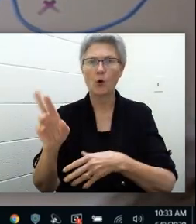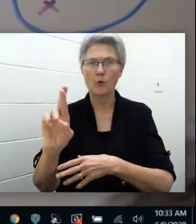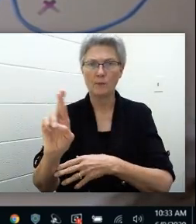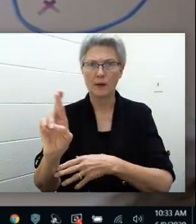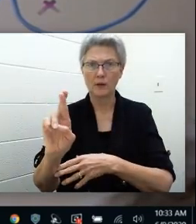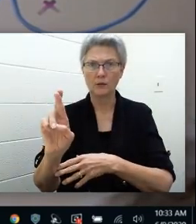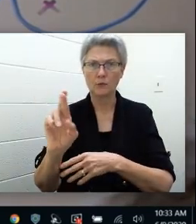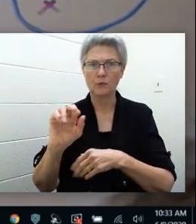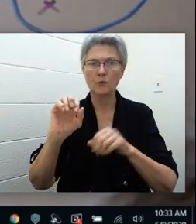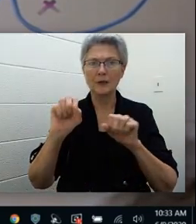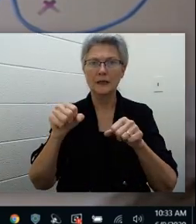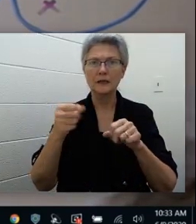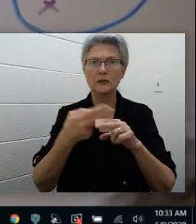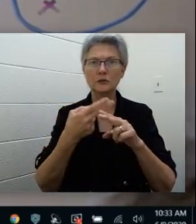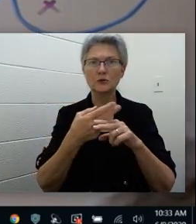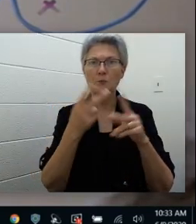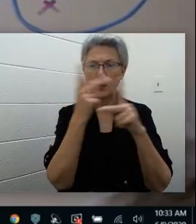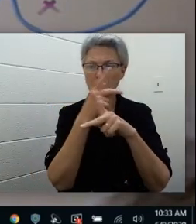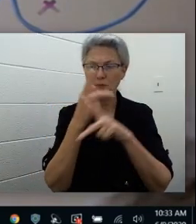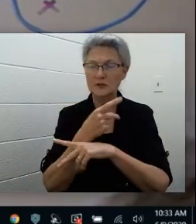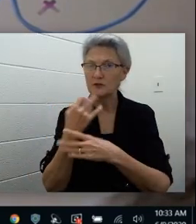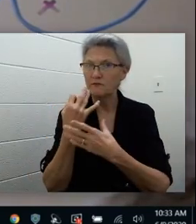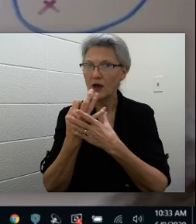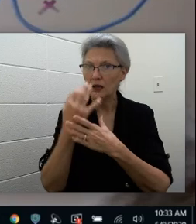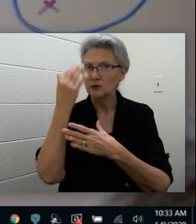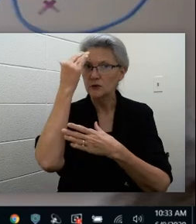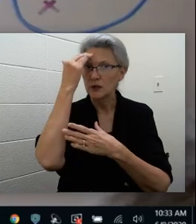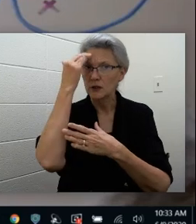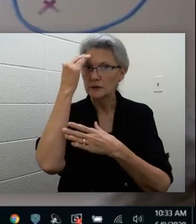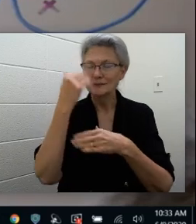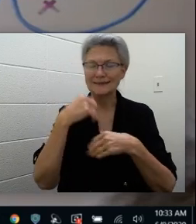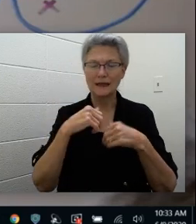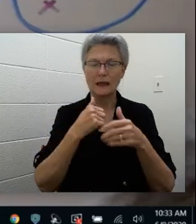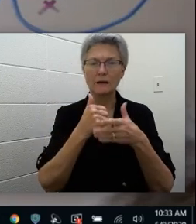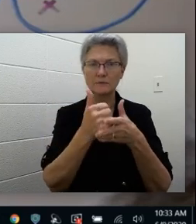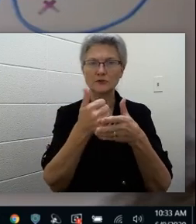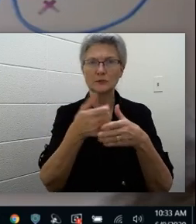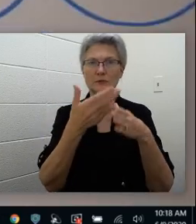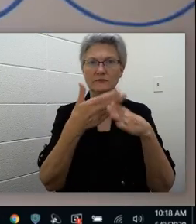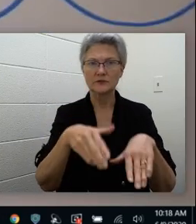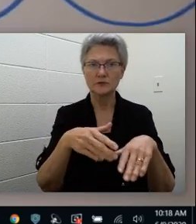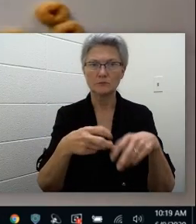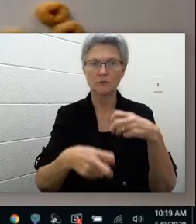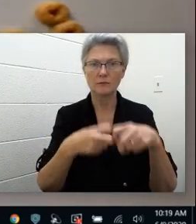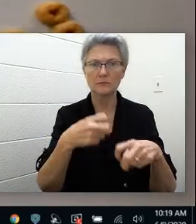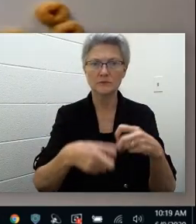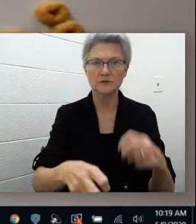use our multiplication facts in order to help us with division problems.